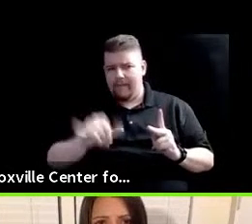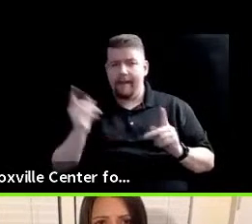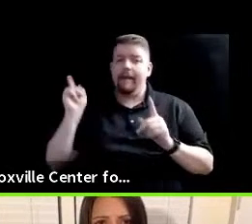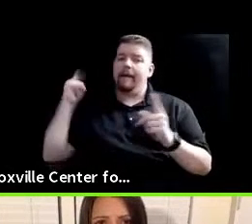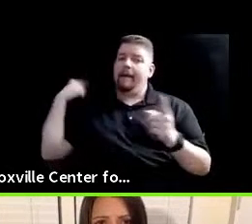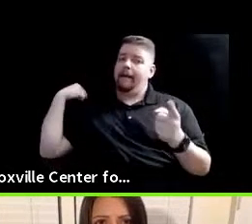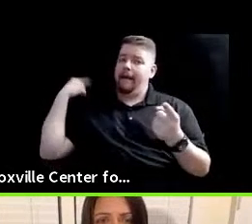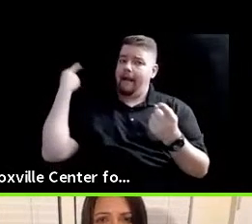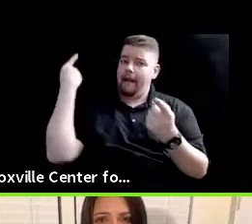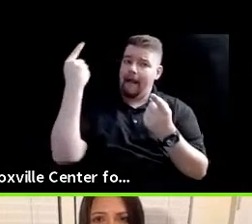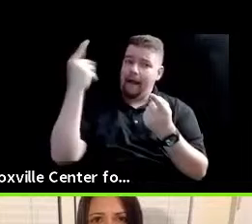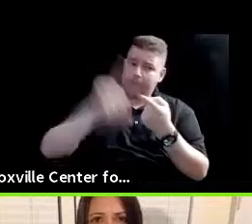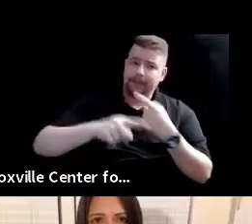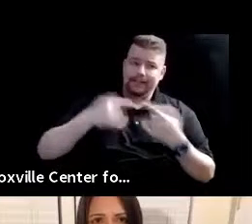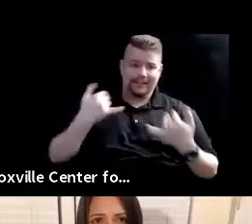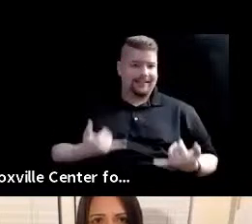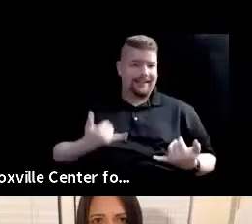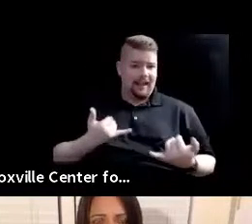now?